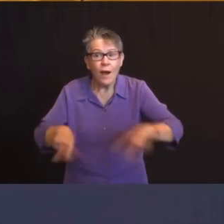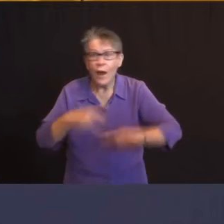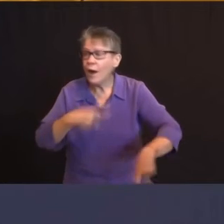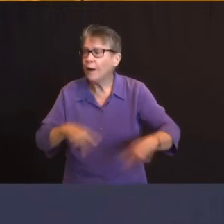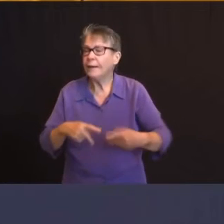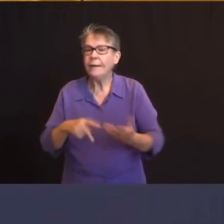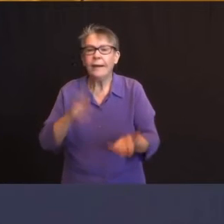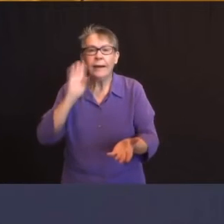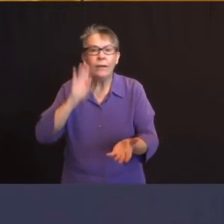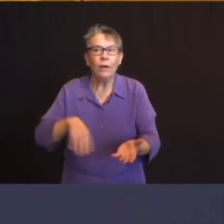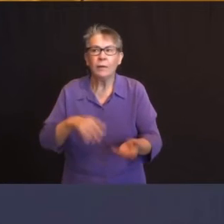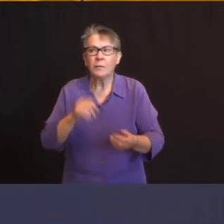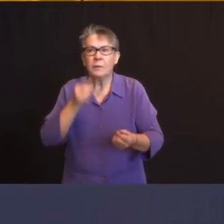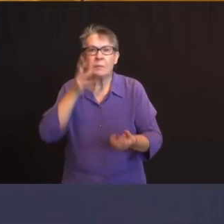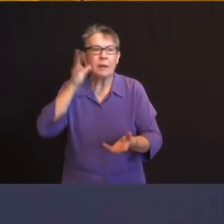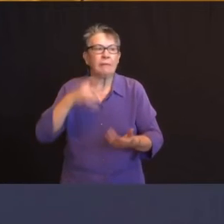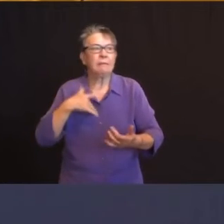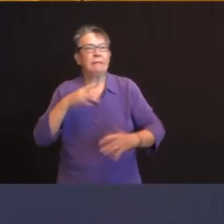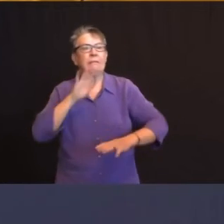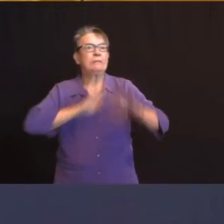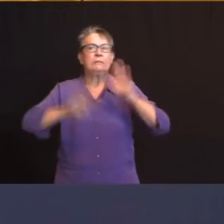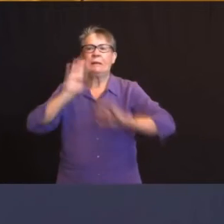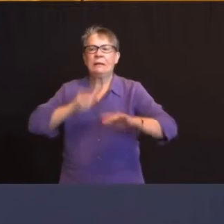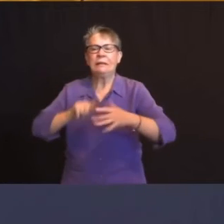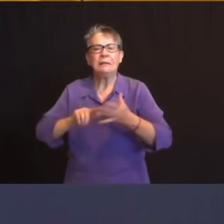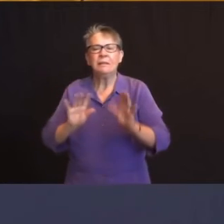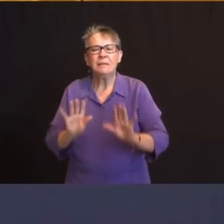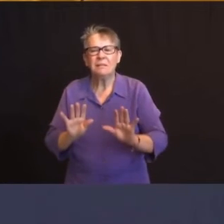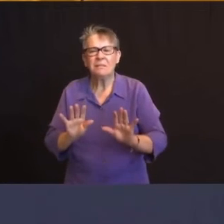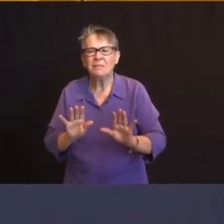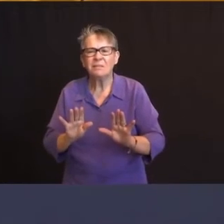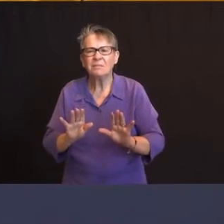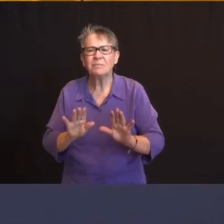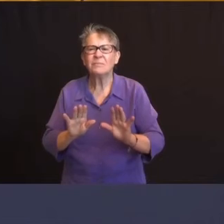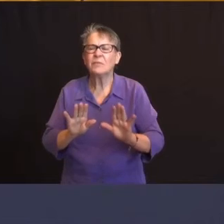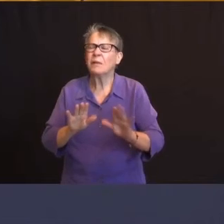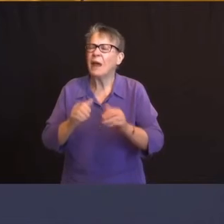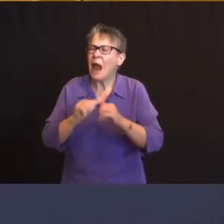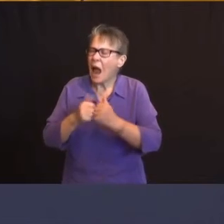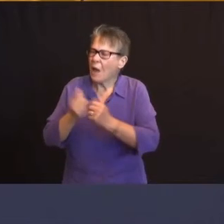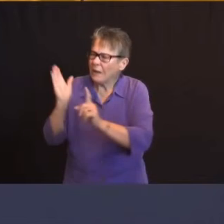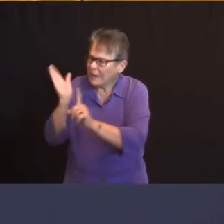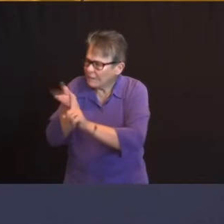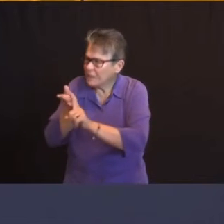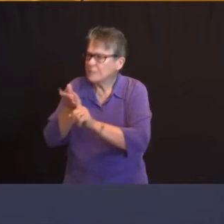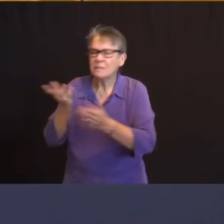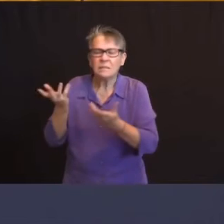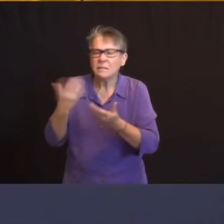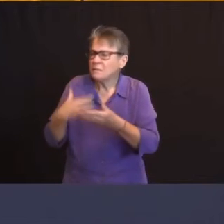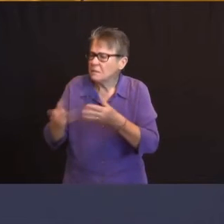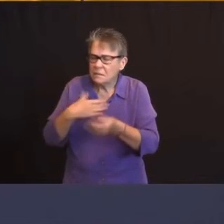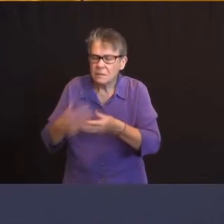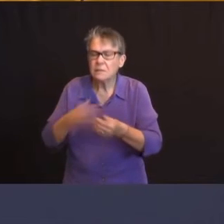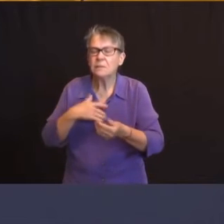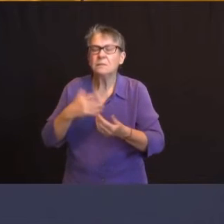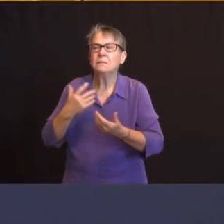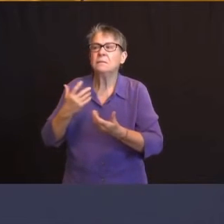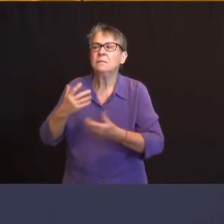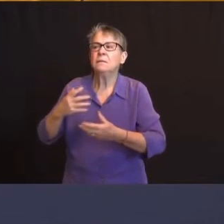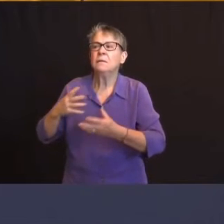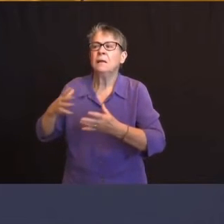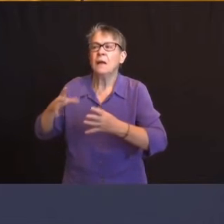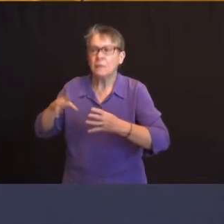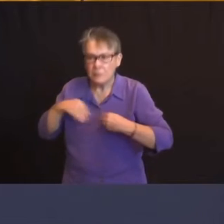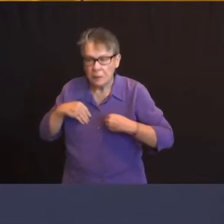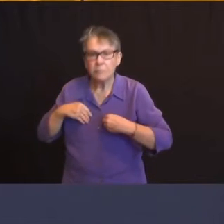good ideas as to how to get at it? You'd think that when we talk about people who have died every day,